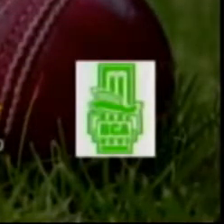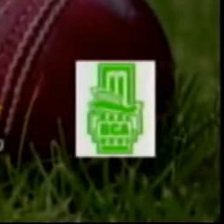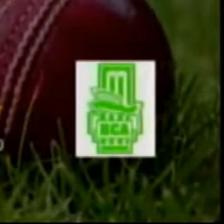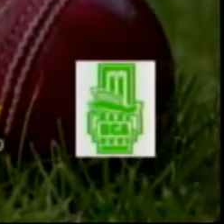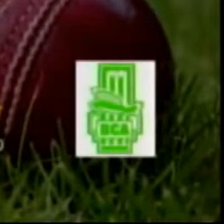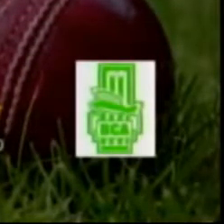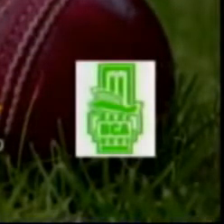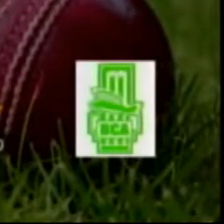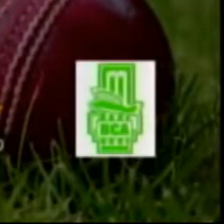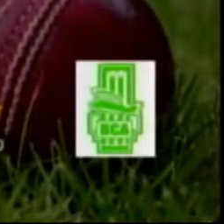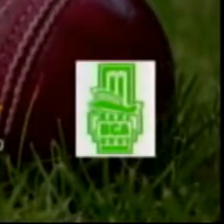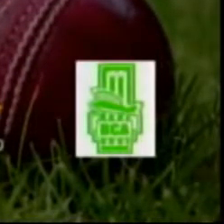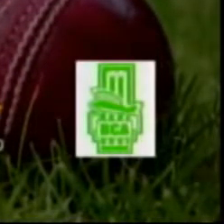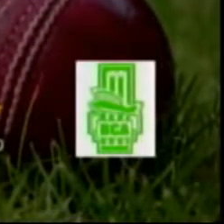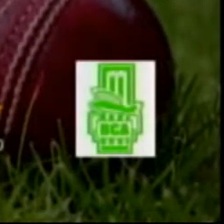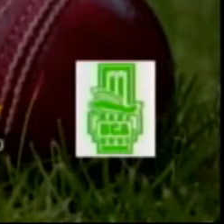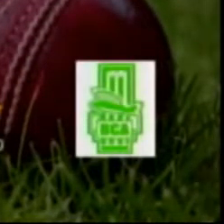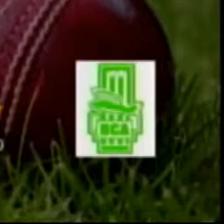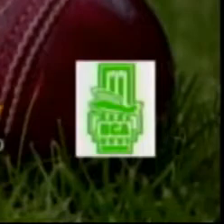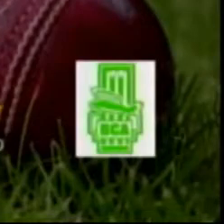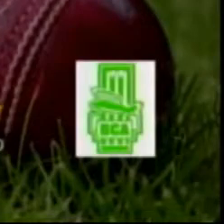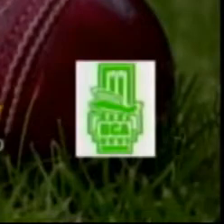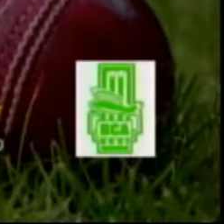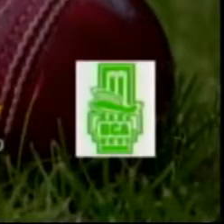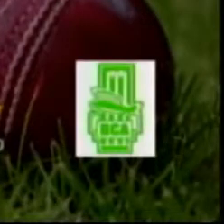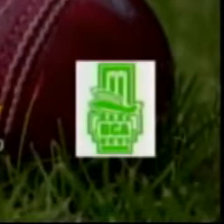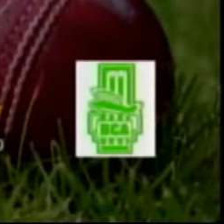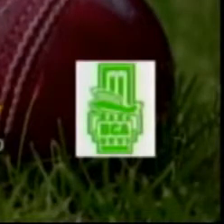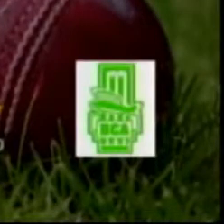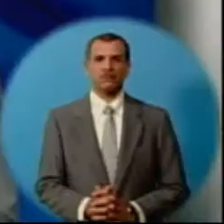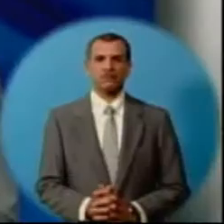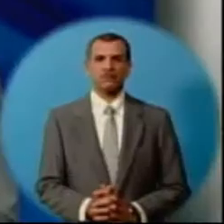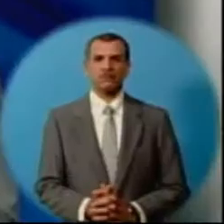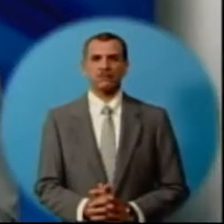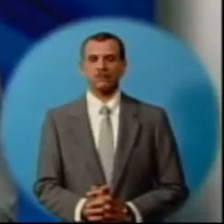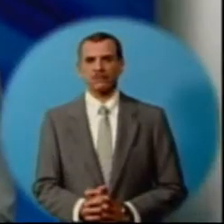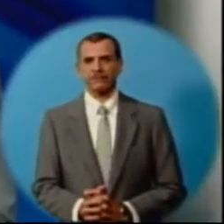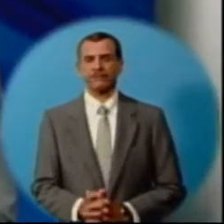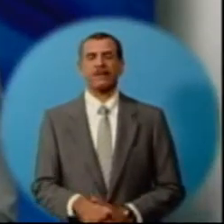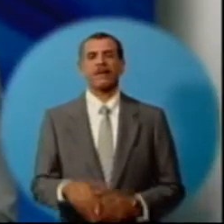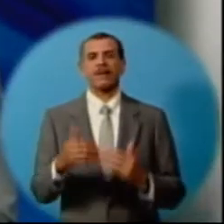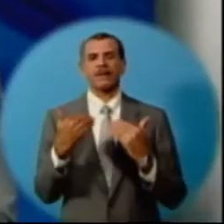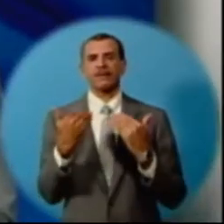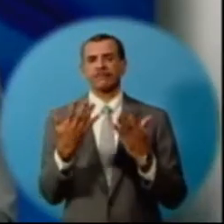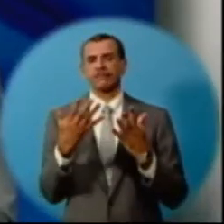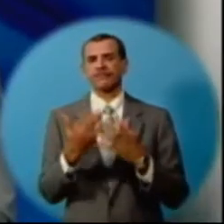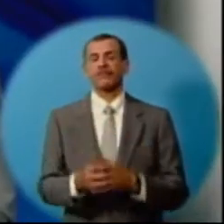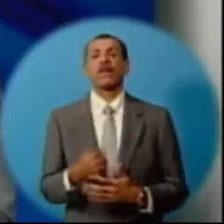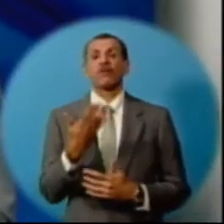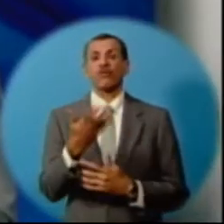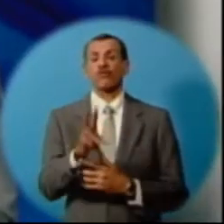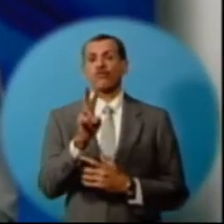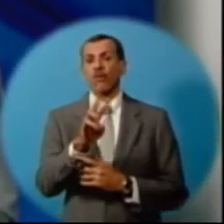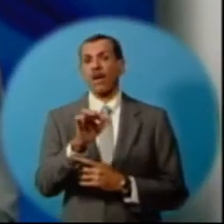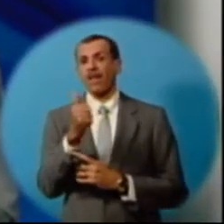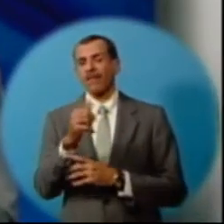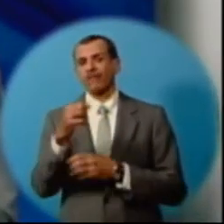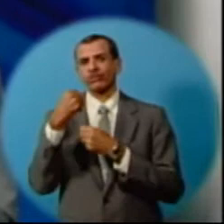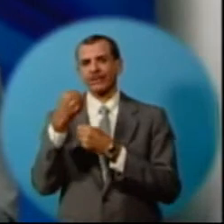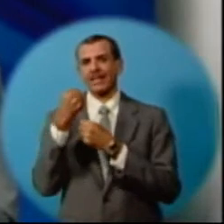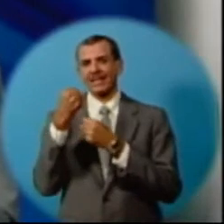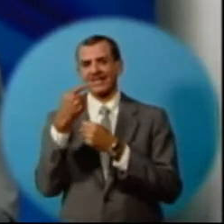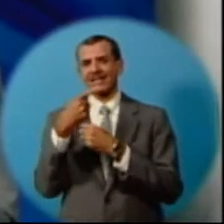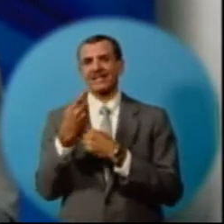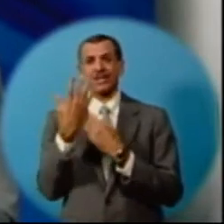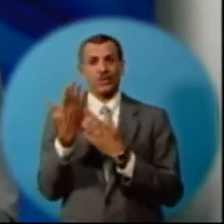out on top. Marsha Boyce, CBC Sports. Well, thanks, Marsha. There were 2 other protest matters heard